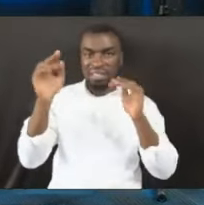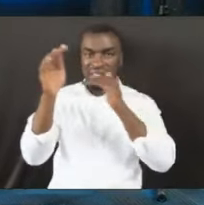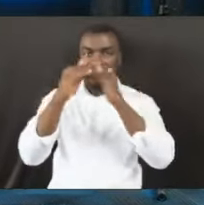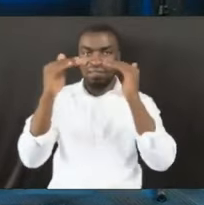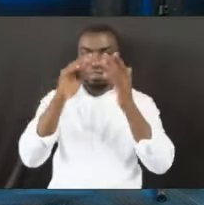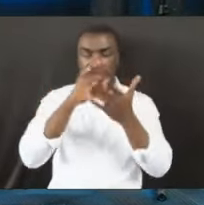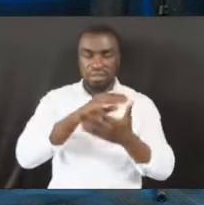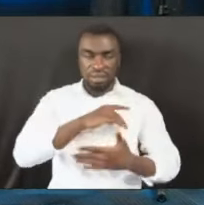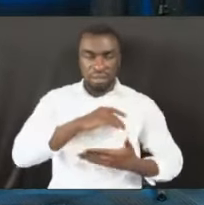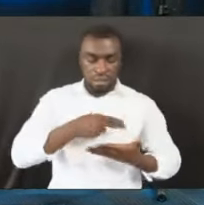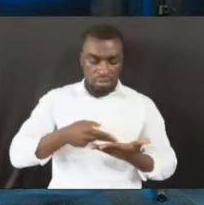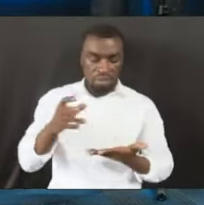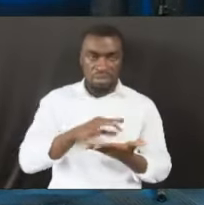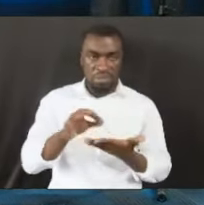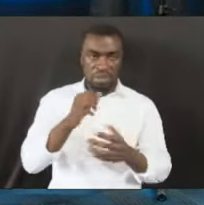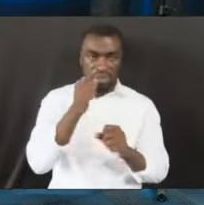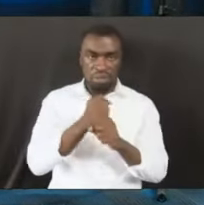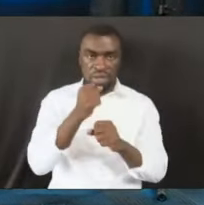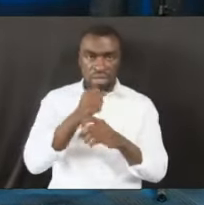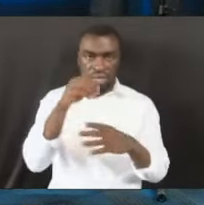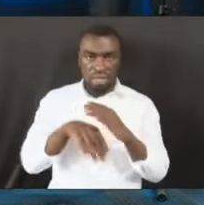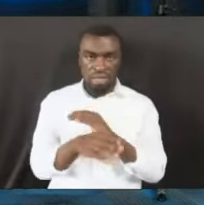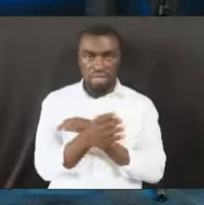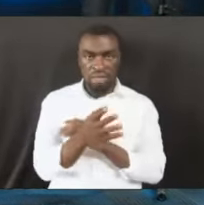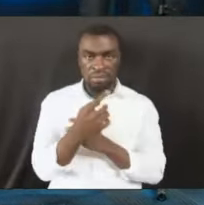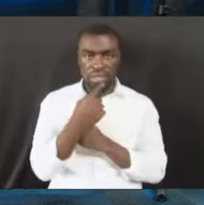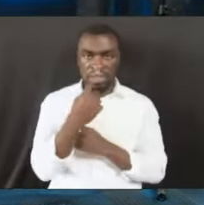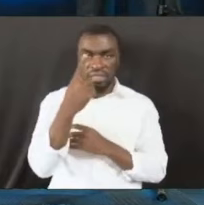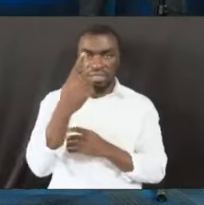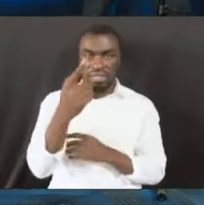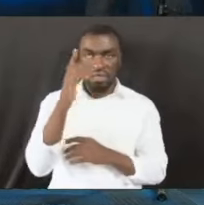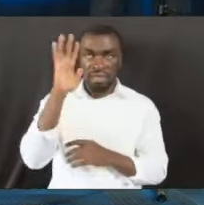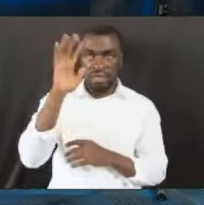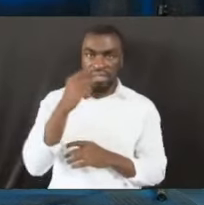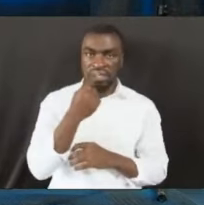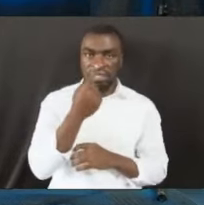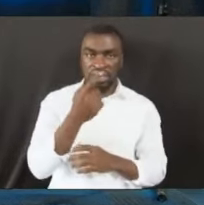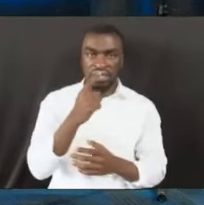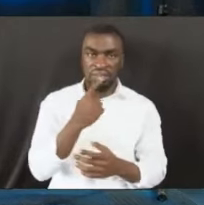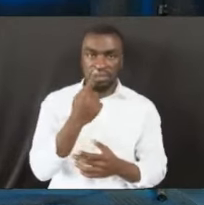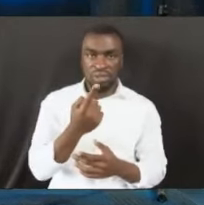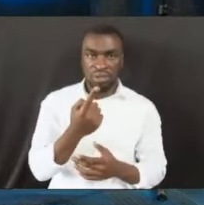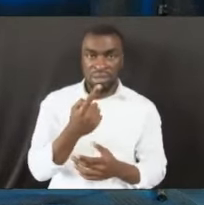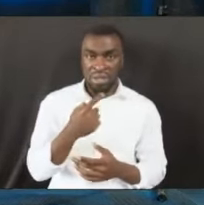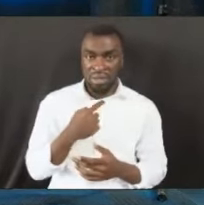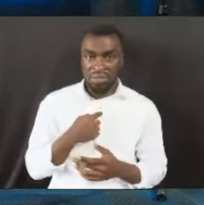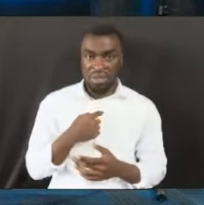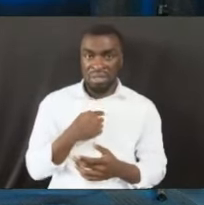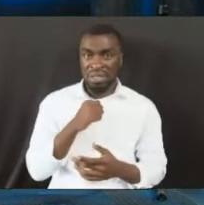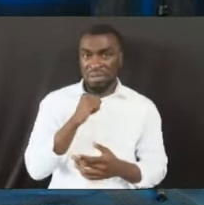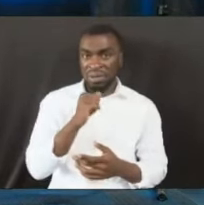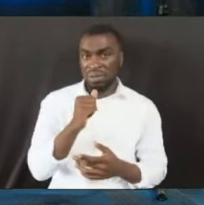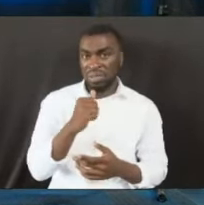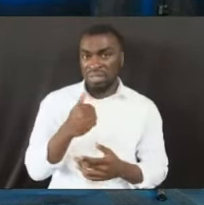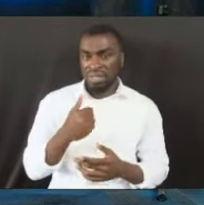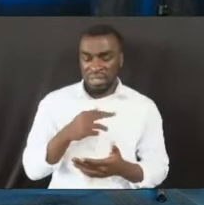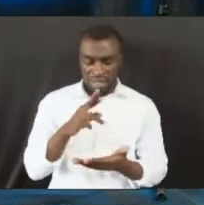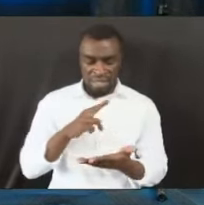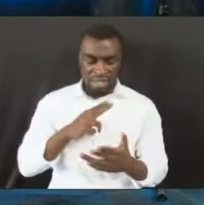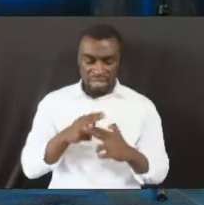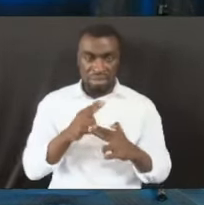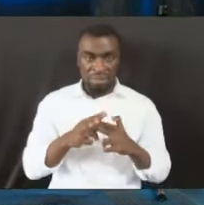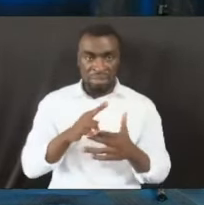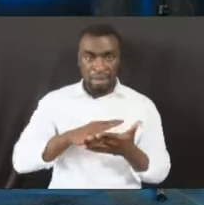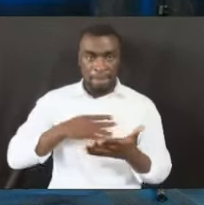him. Who says, for sure, I don't just want my name to be in the register of the church,